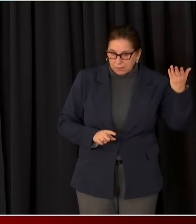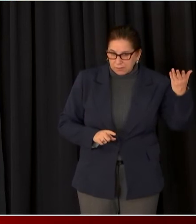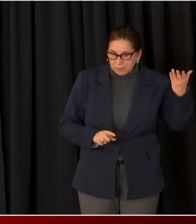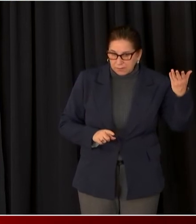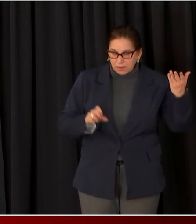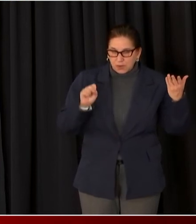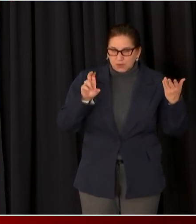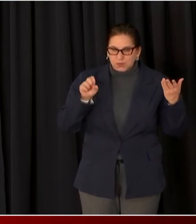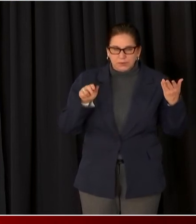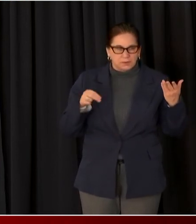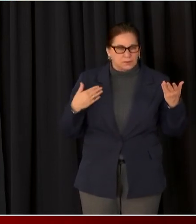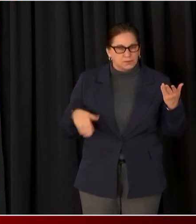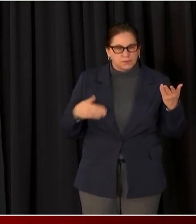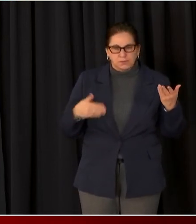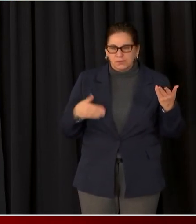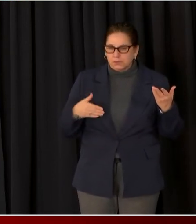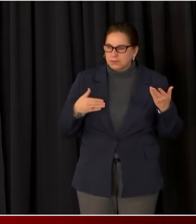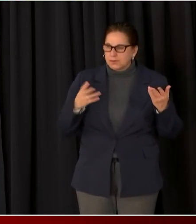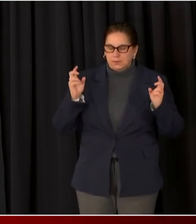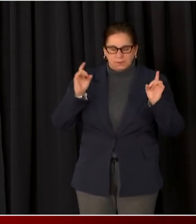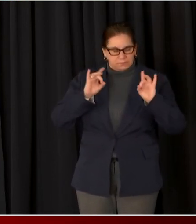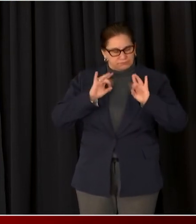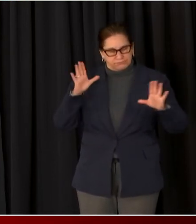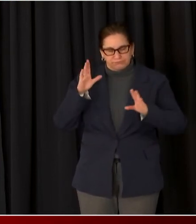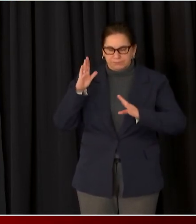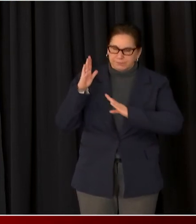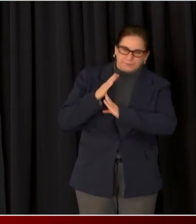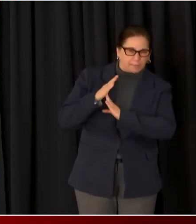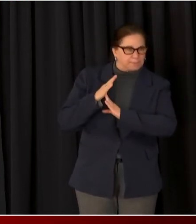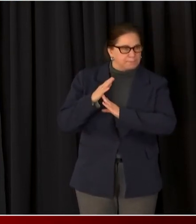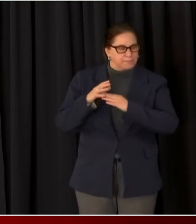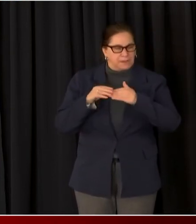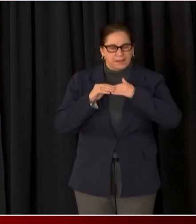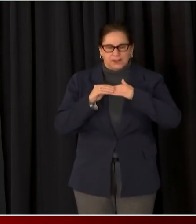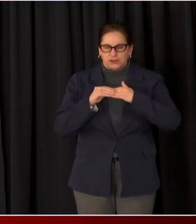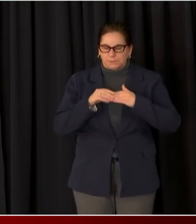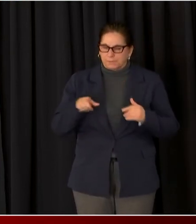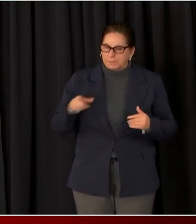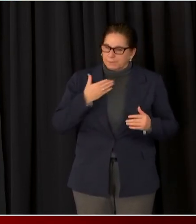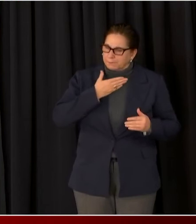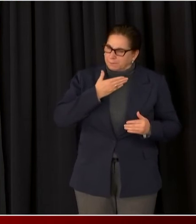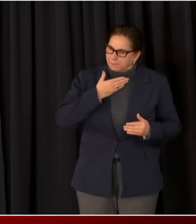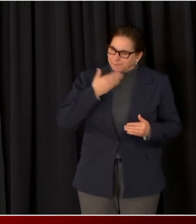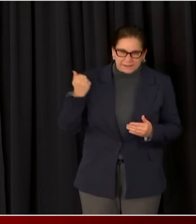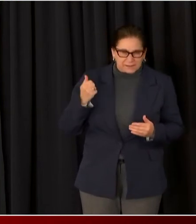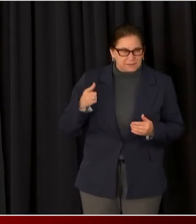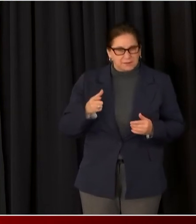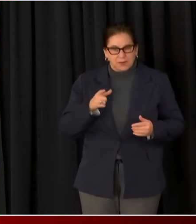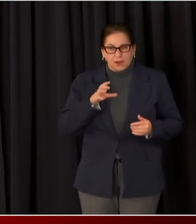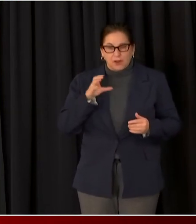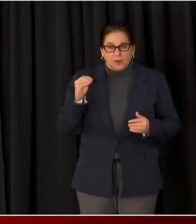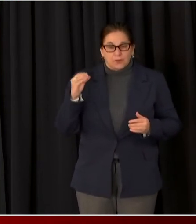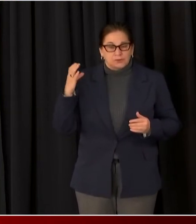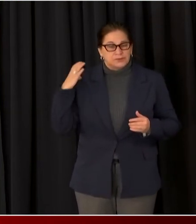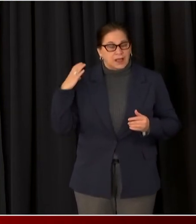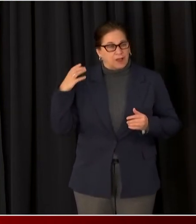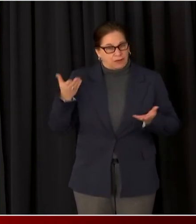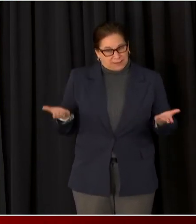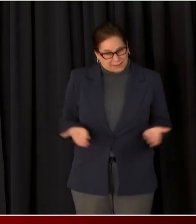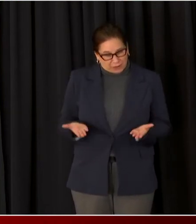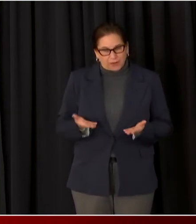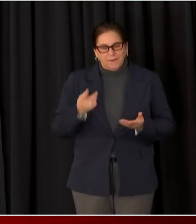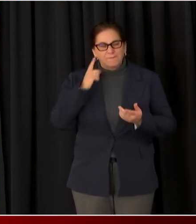selection. We saw her leadership firsthand this year as she co-chaired our Reopen DC Advisory